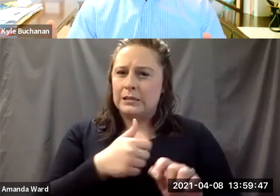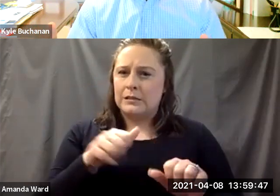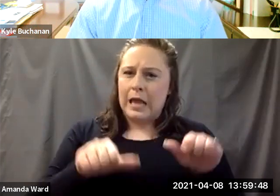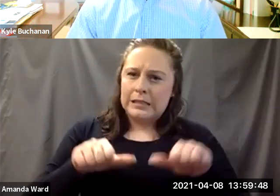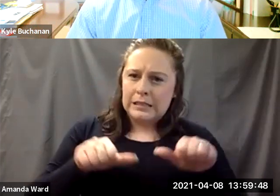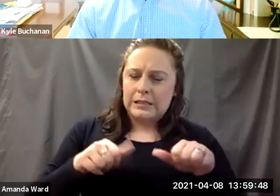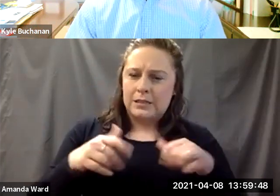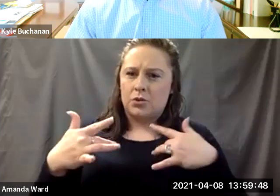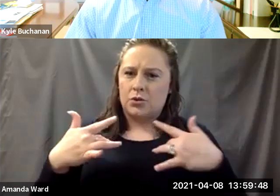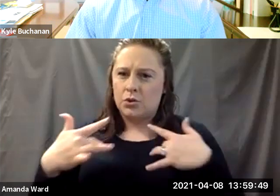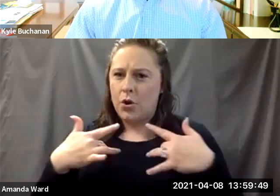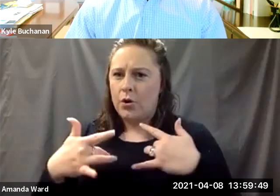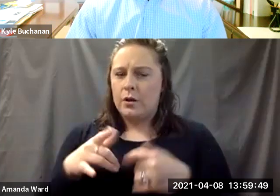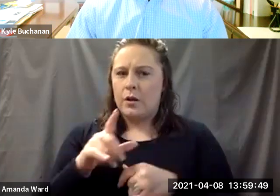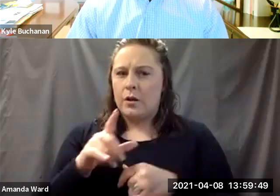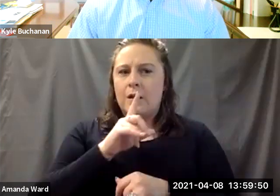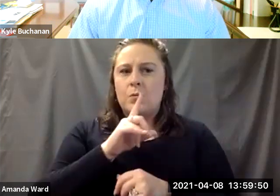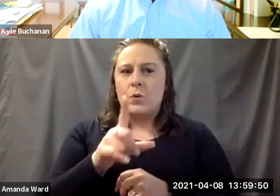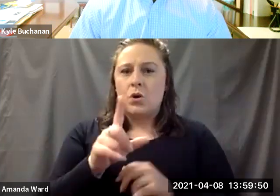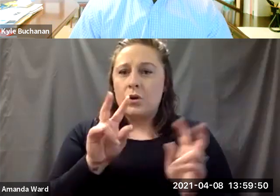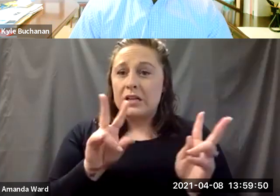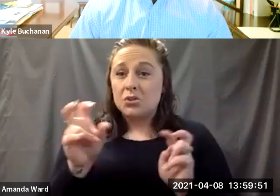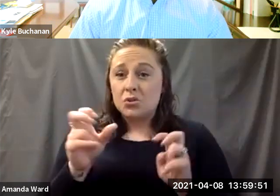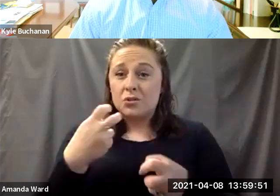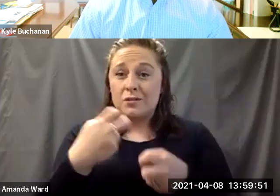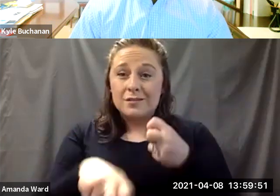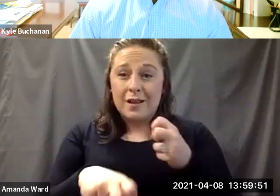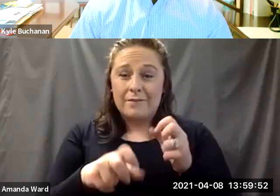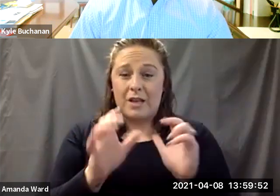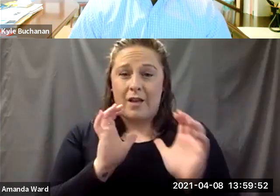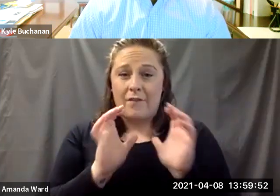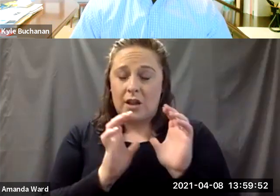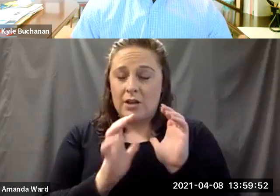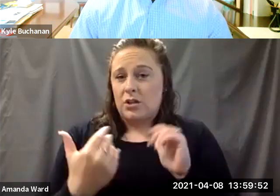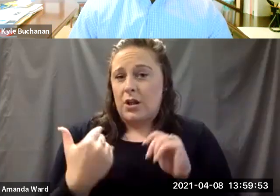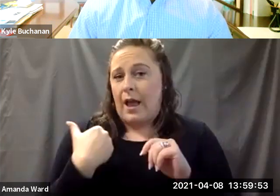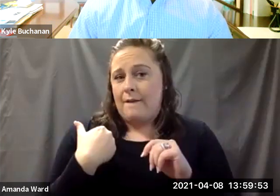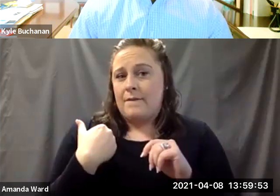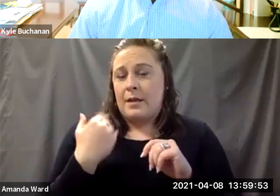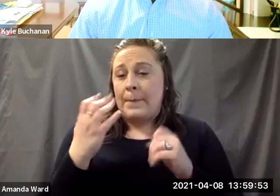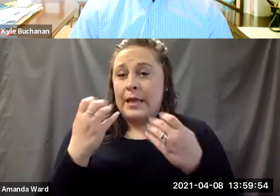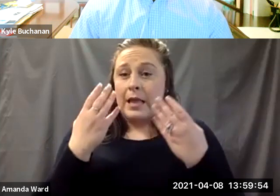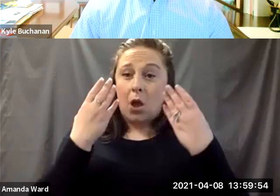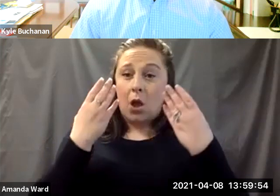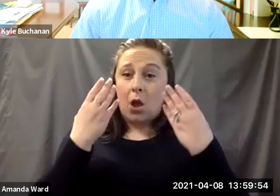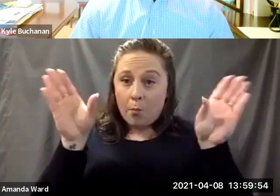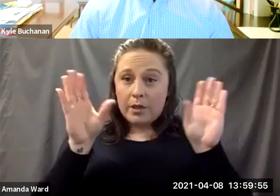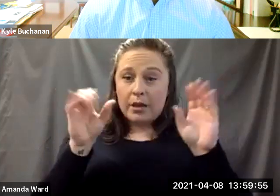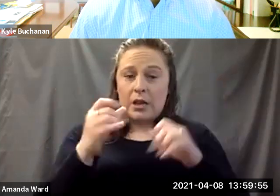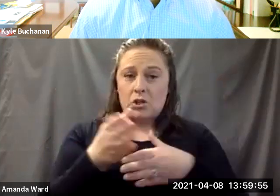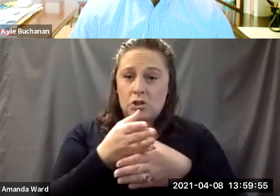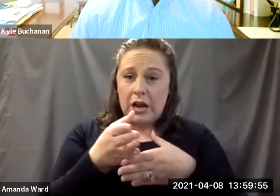concern and real issues and tough conversations to have. Being open and sharing